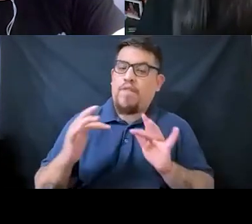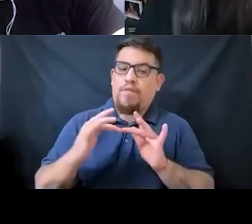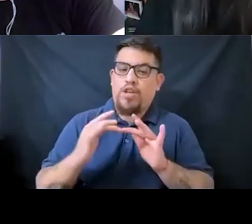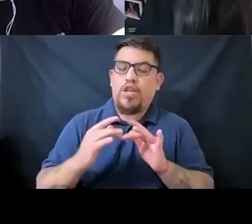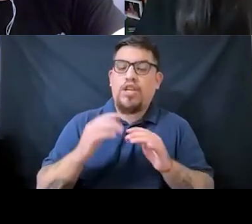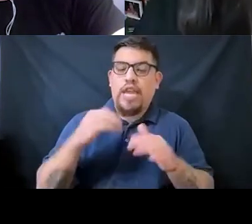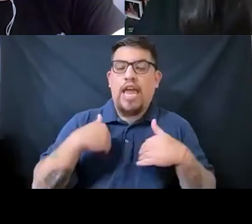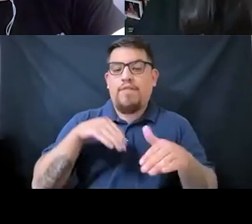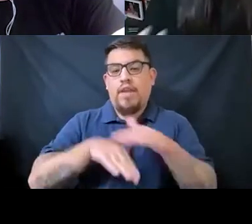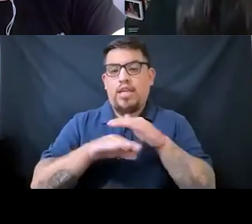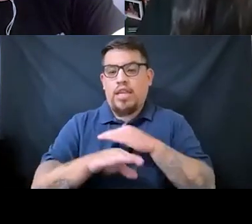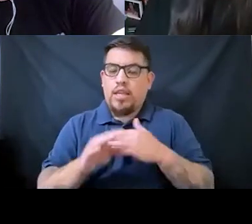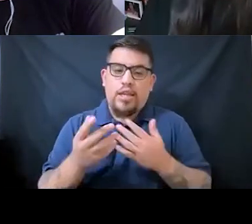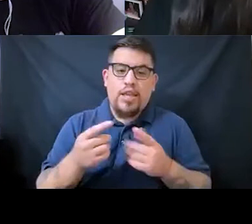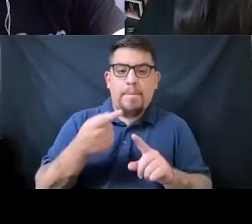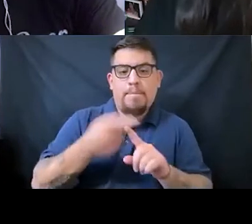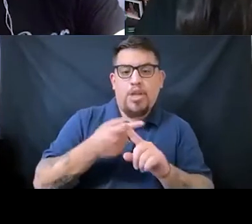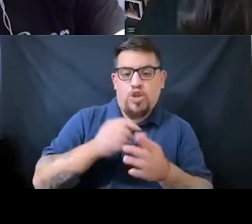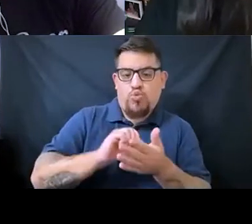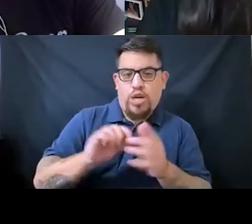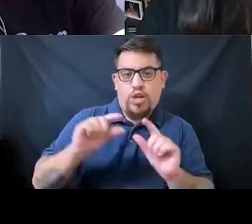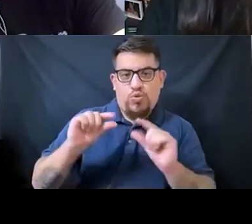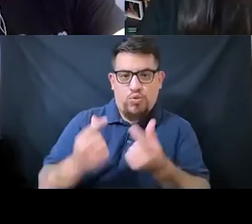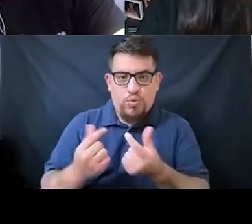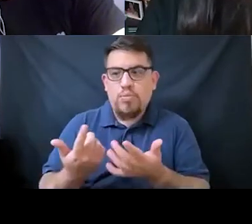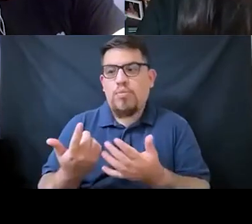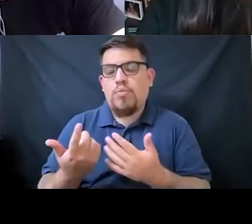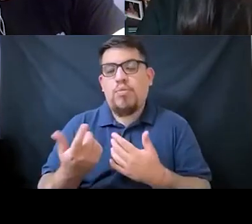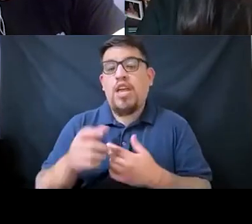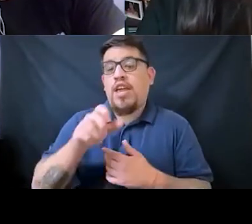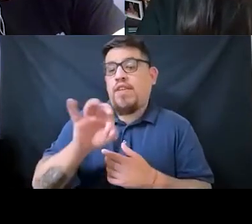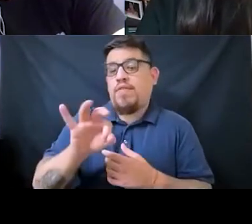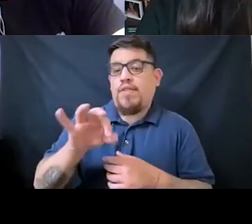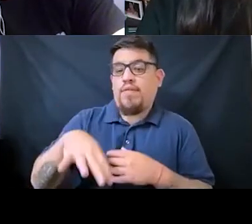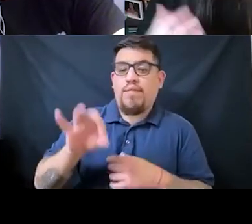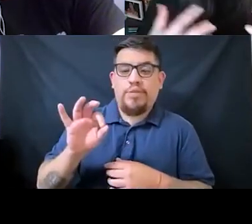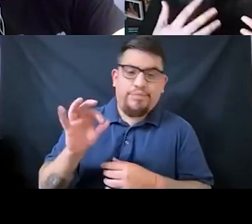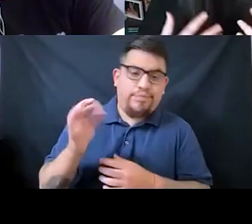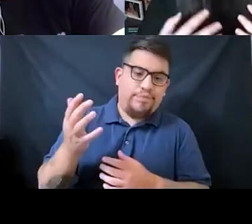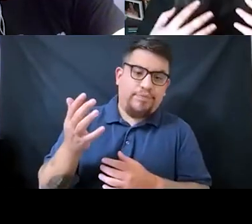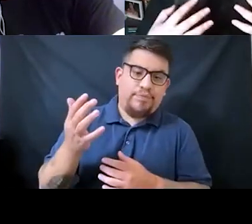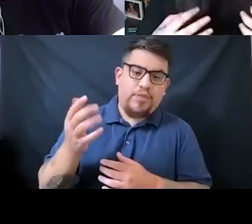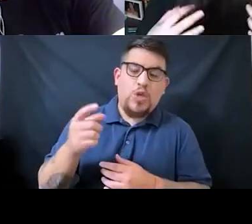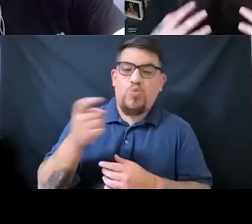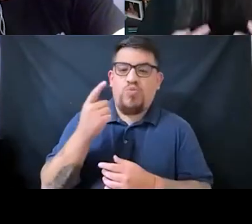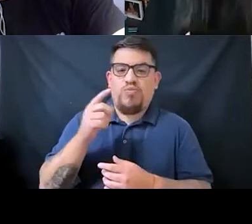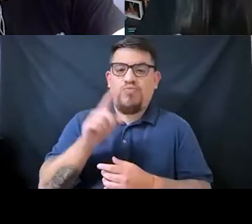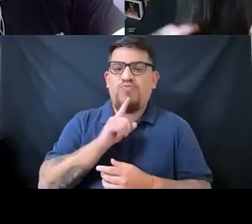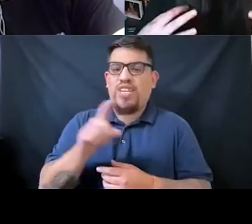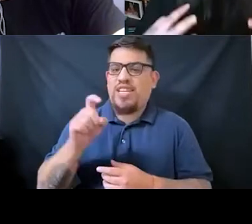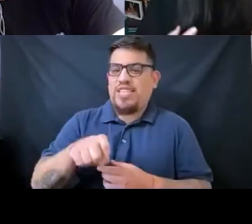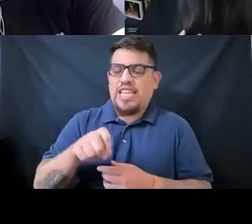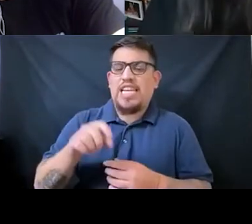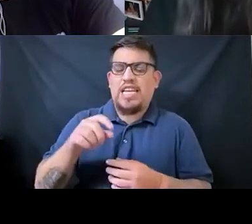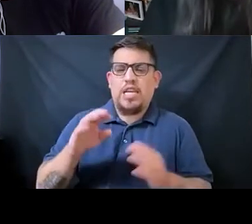their Slack channel. They have monthly writing groups. So if you find that, you know, you really need that sense of community